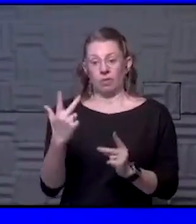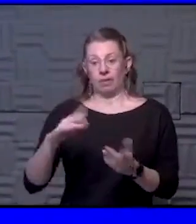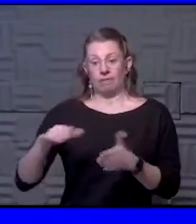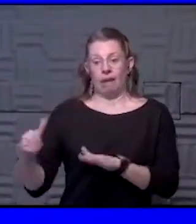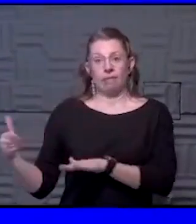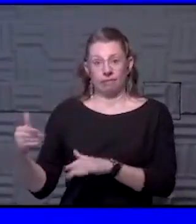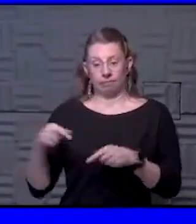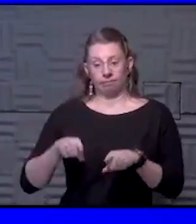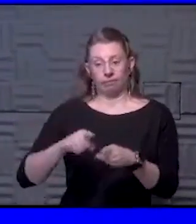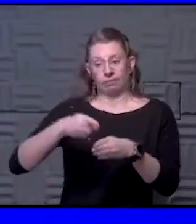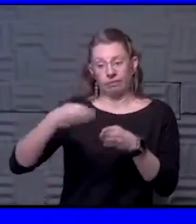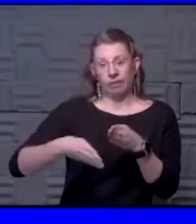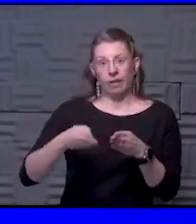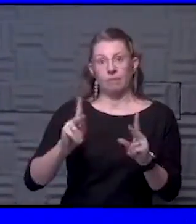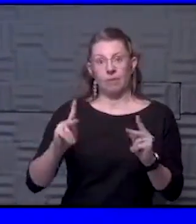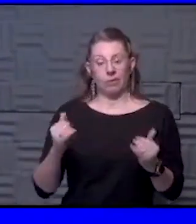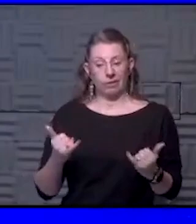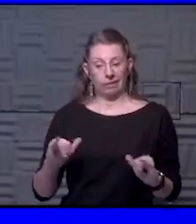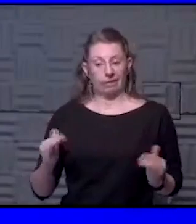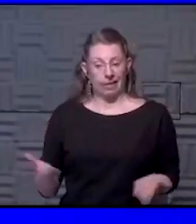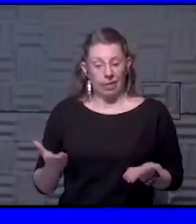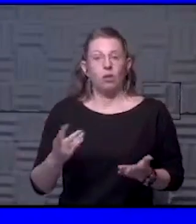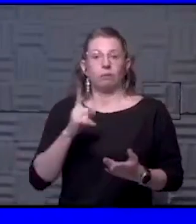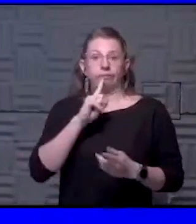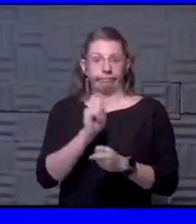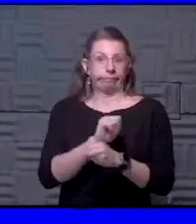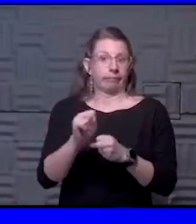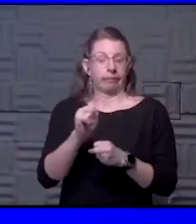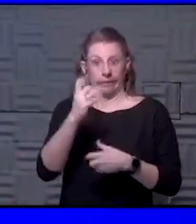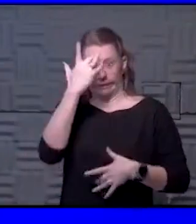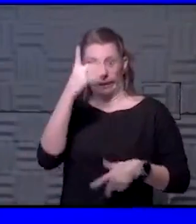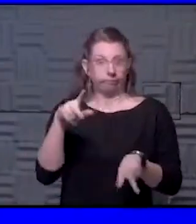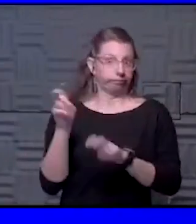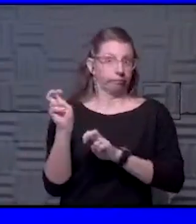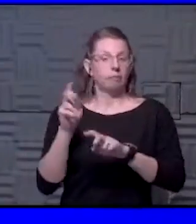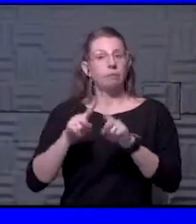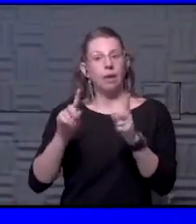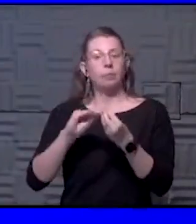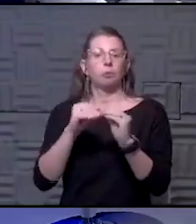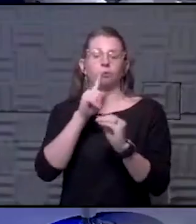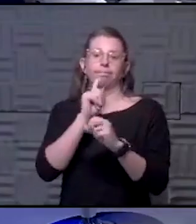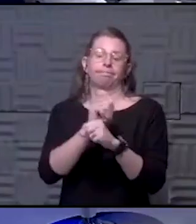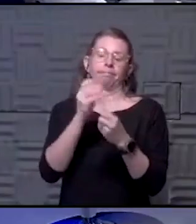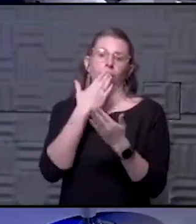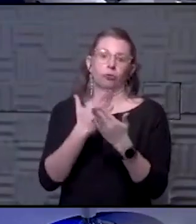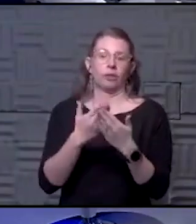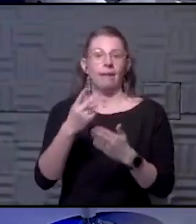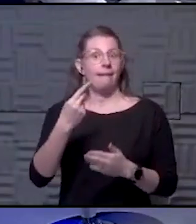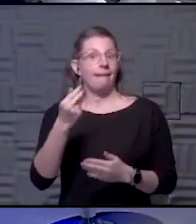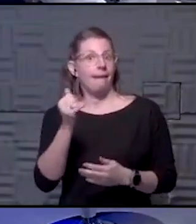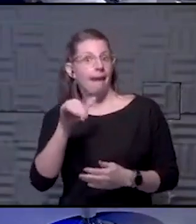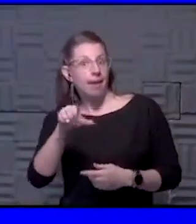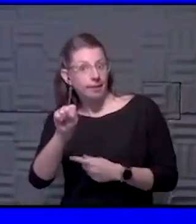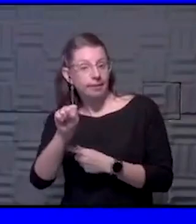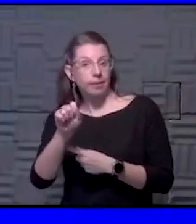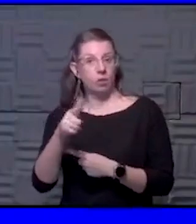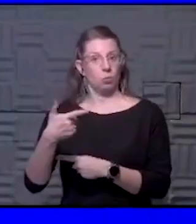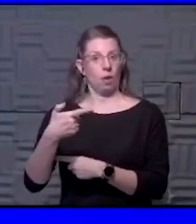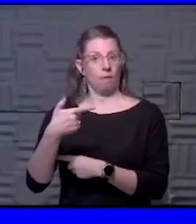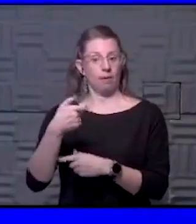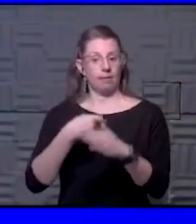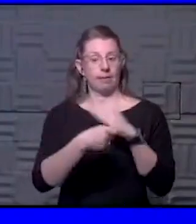know, still people that are here really sick, but the overall trend is good in terms of numbers. They are. How about out at Hays? How are we doing there? Hays has